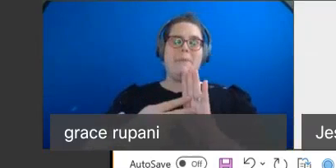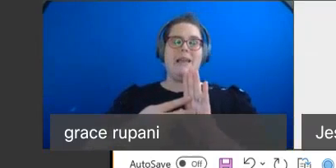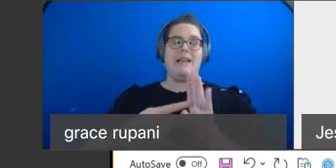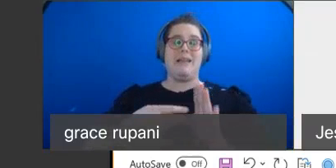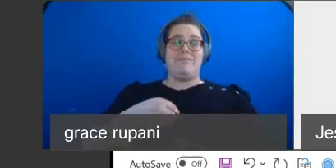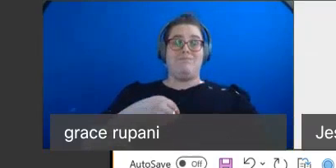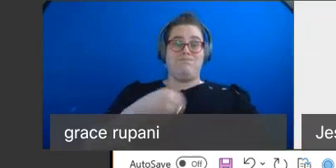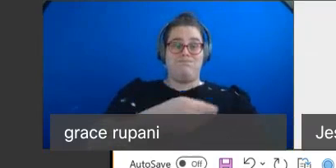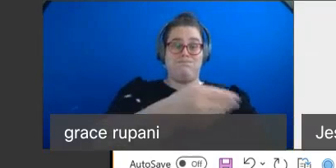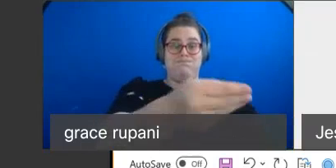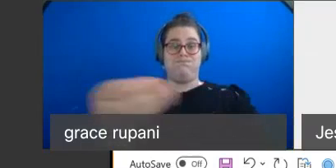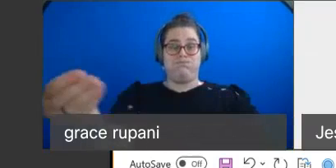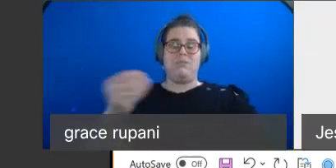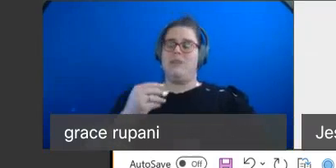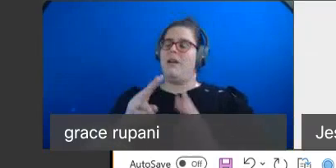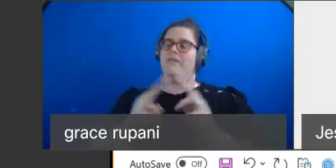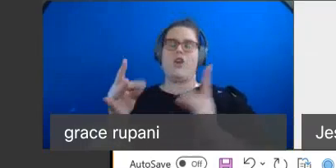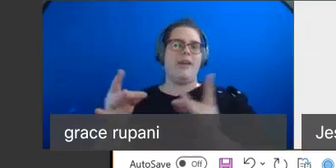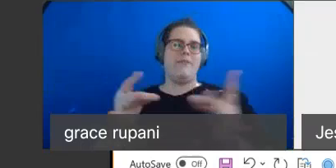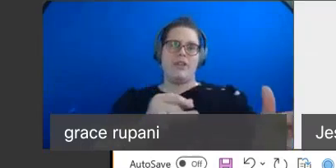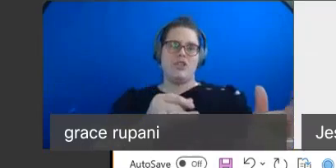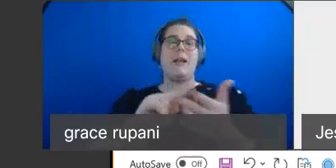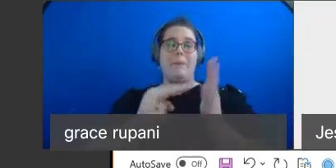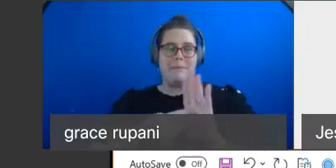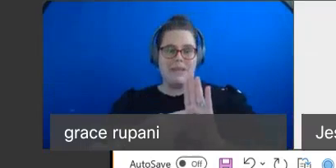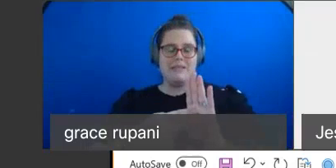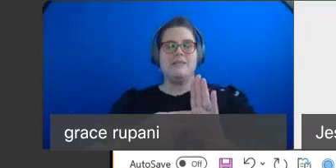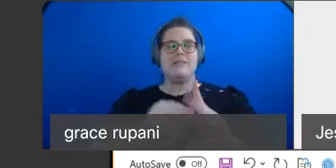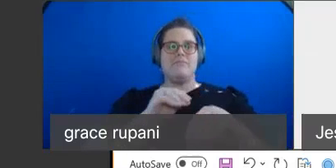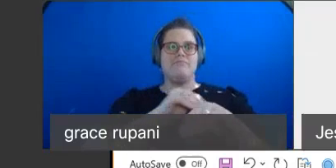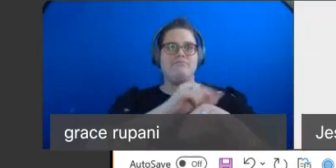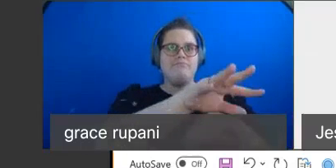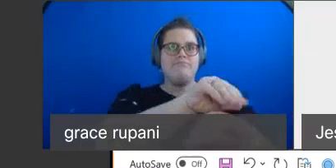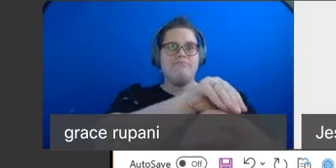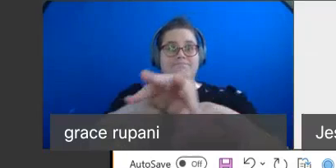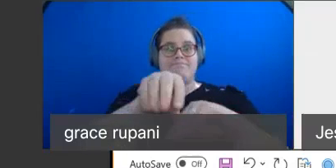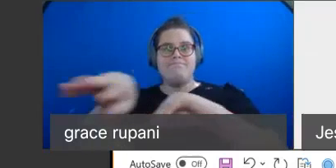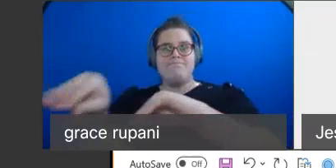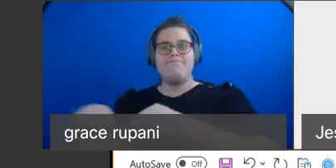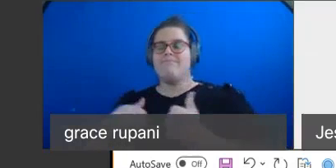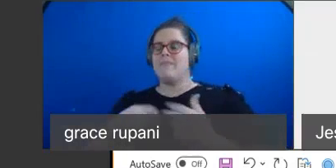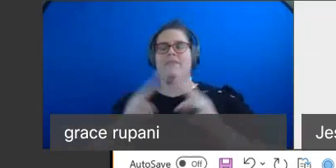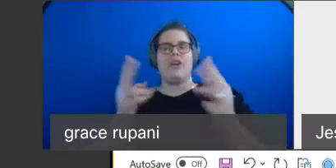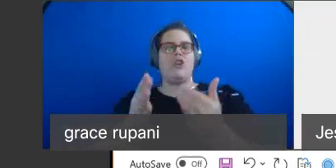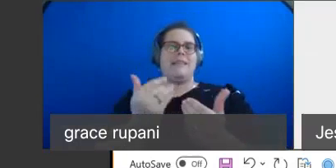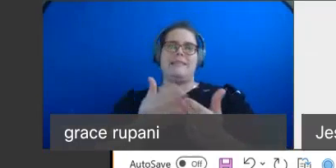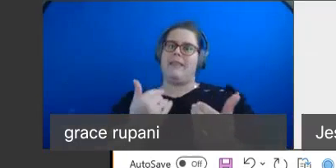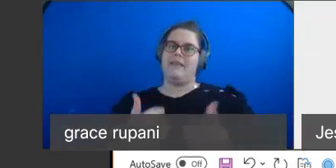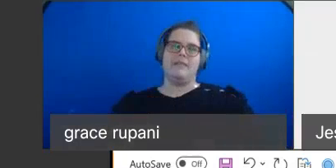efficient transmission, which means it goes from person to person very easily. And